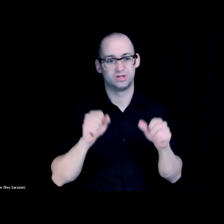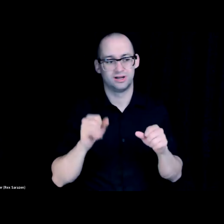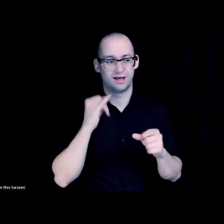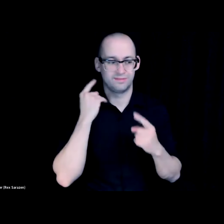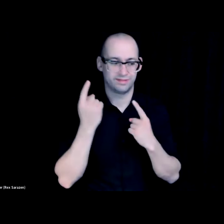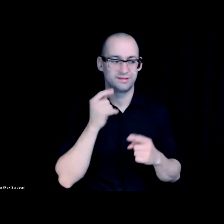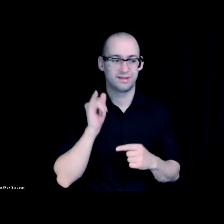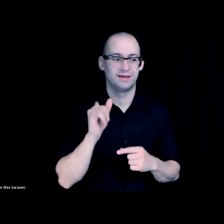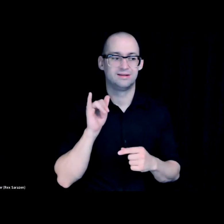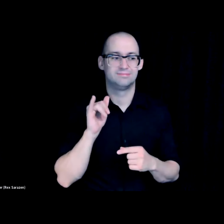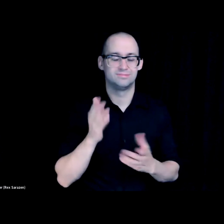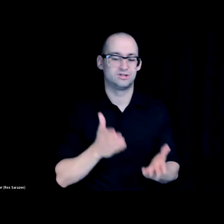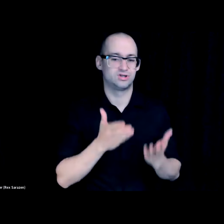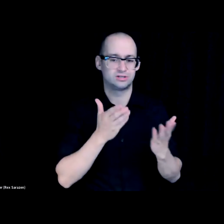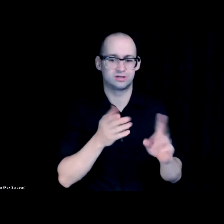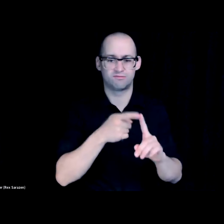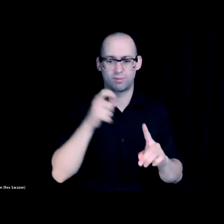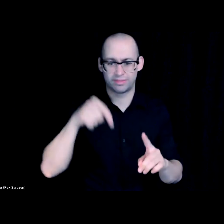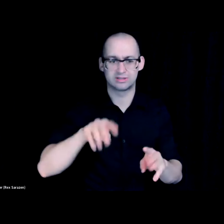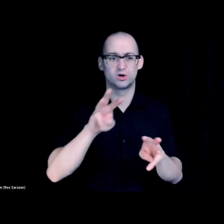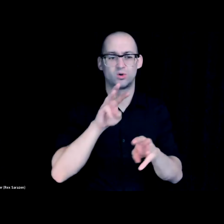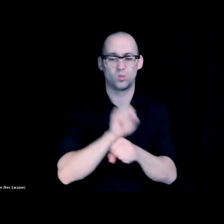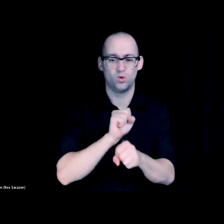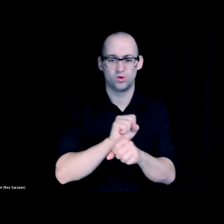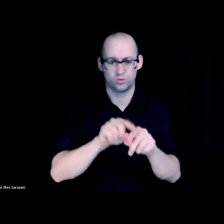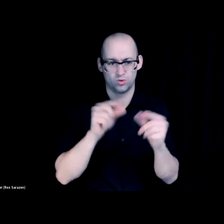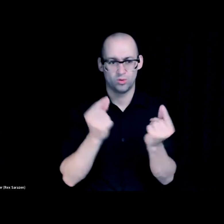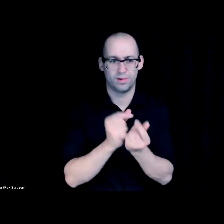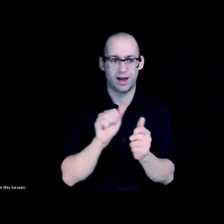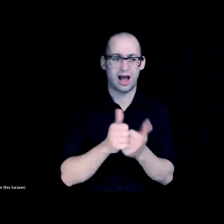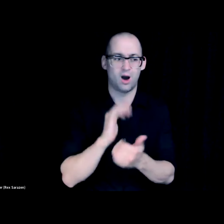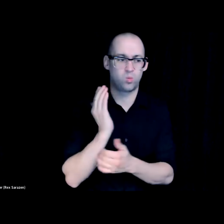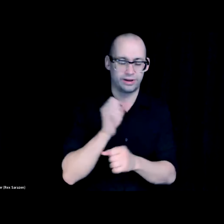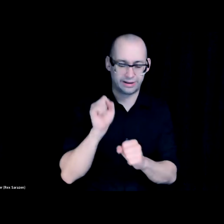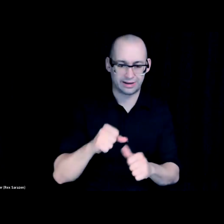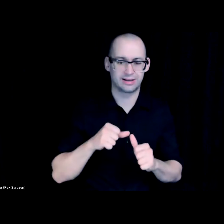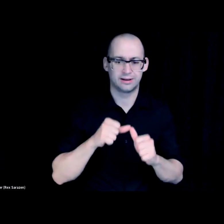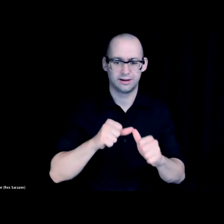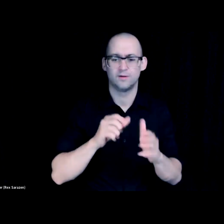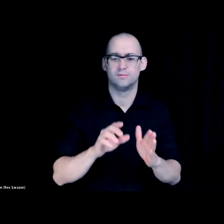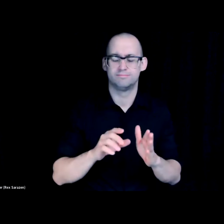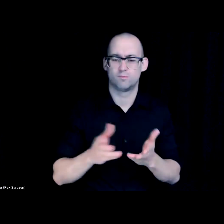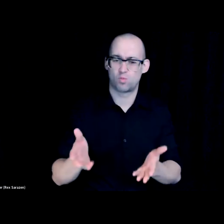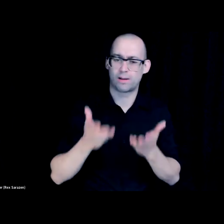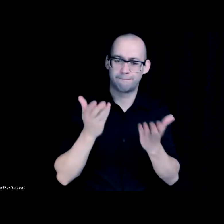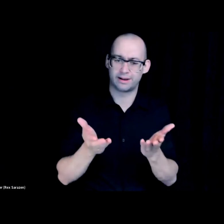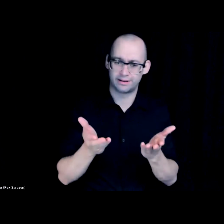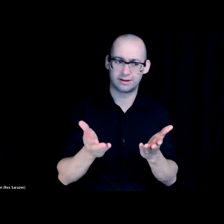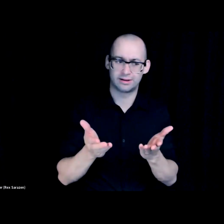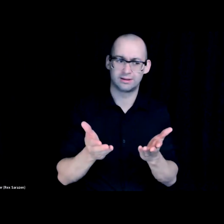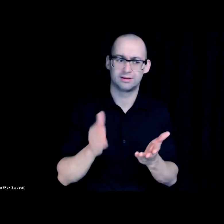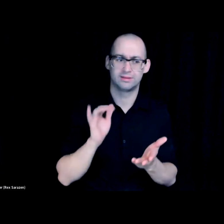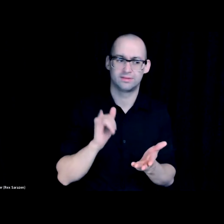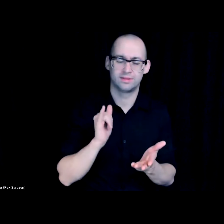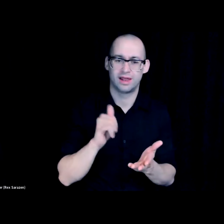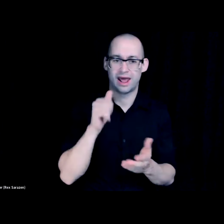that suggestions from this working group on how we can continue to recommend that,